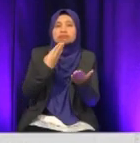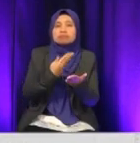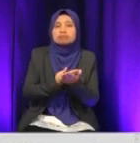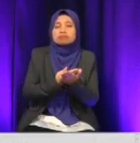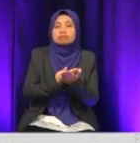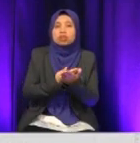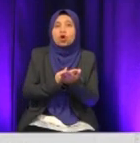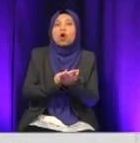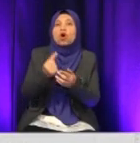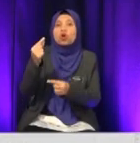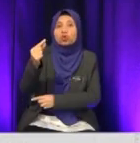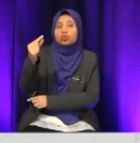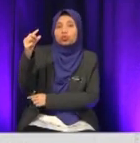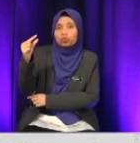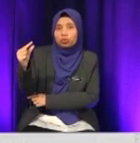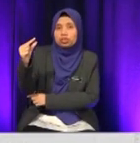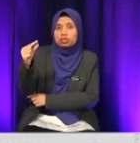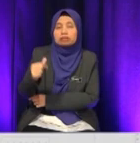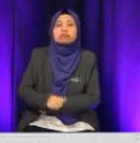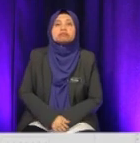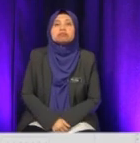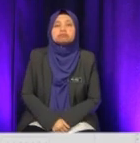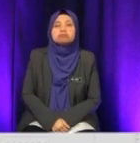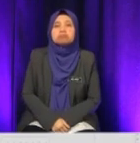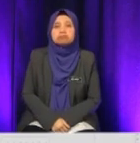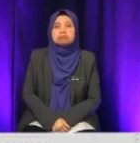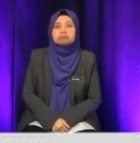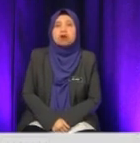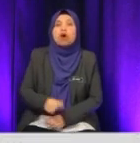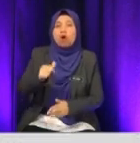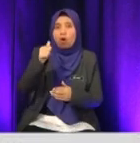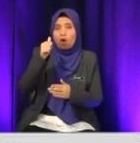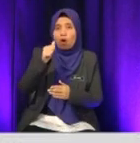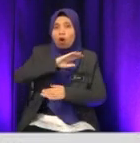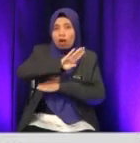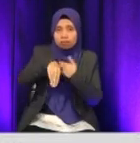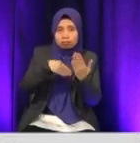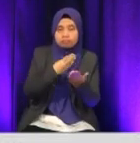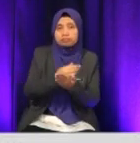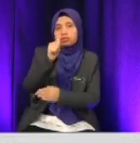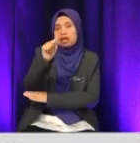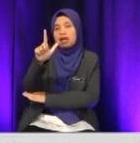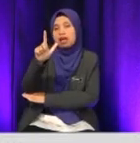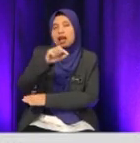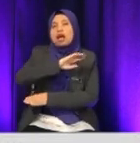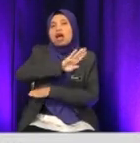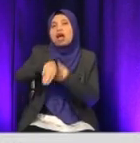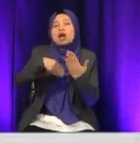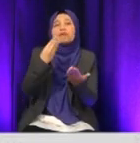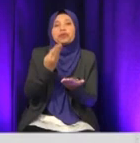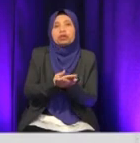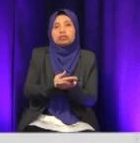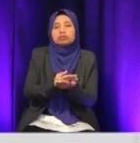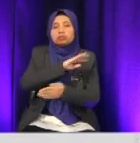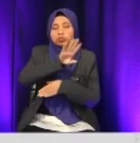All good gym runners. So not just specific good gym runners, they meant all. All, everyone. Okay, all good gym runners. So what do they